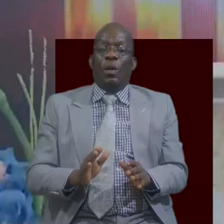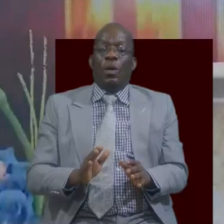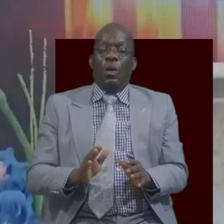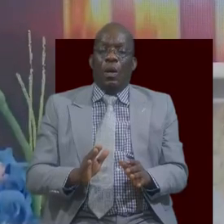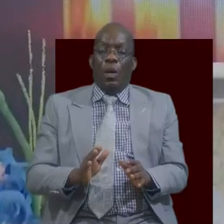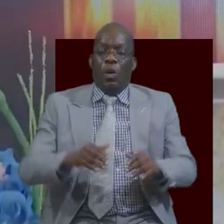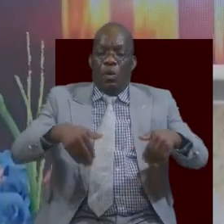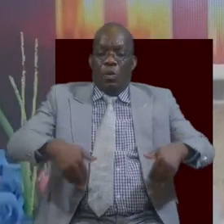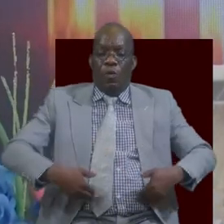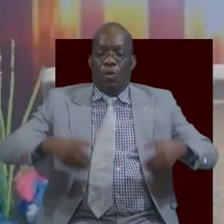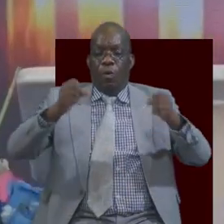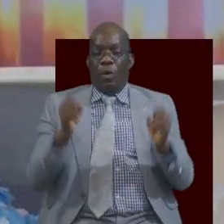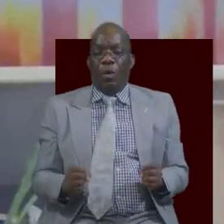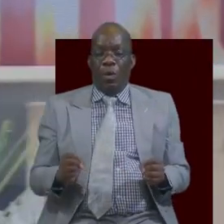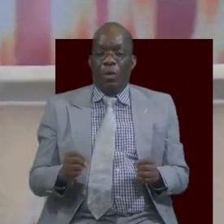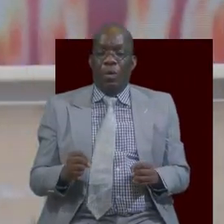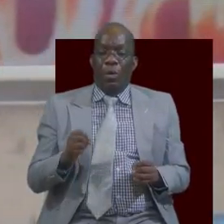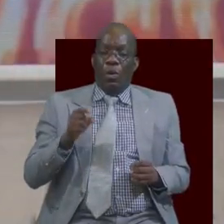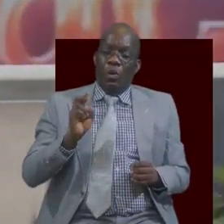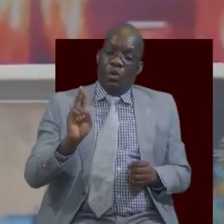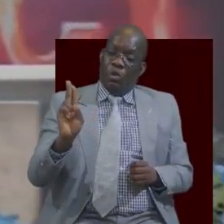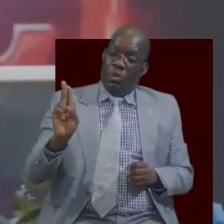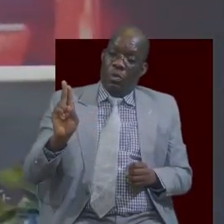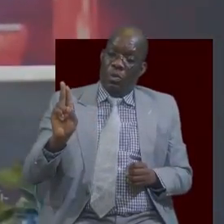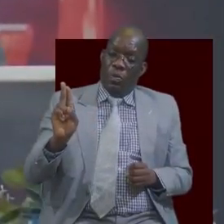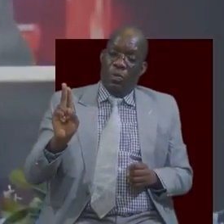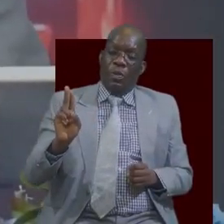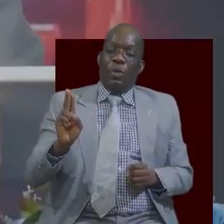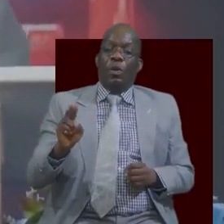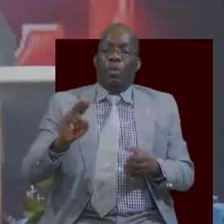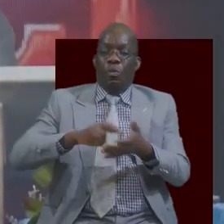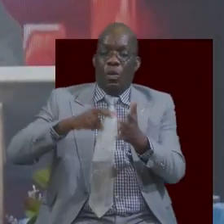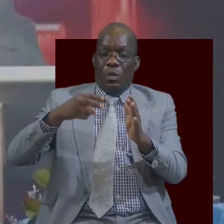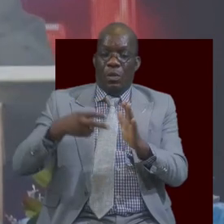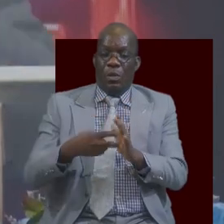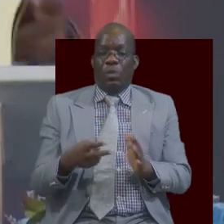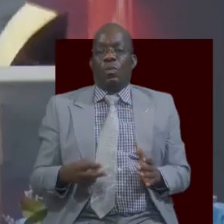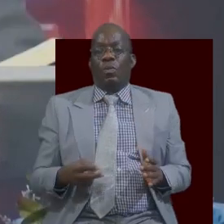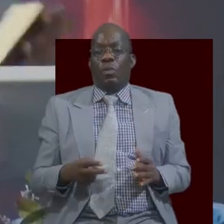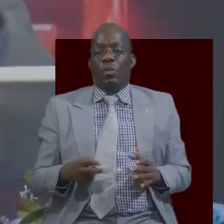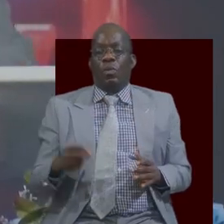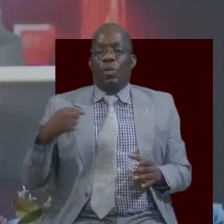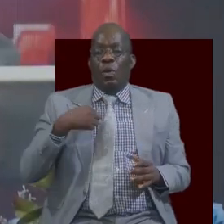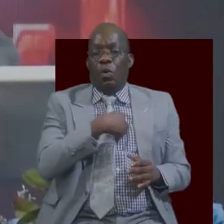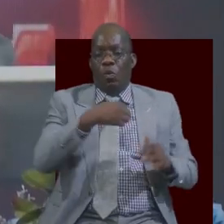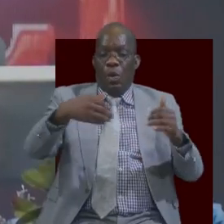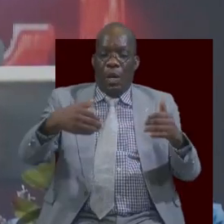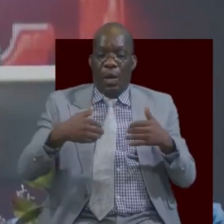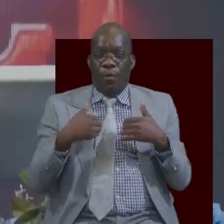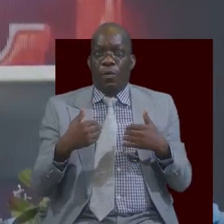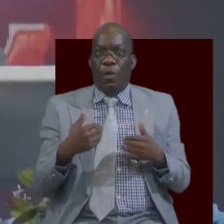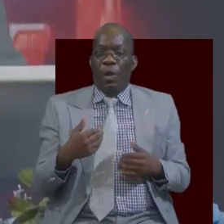them, you. You tells us that we have